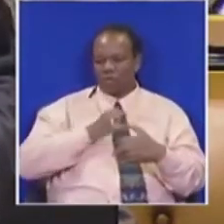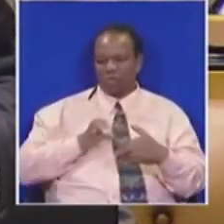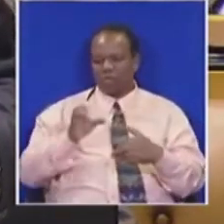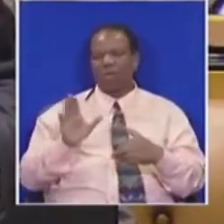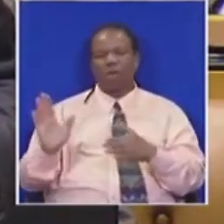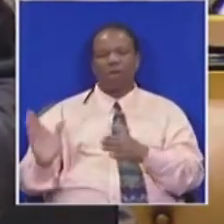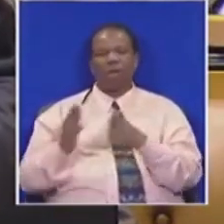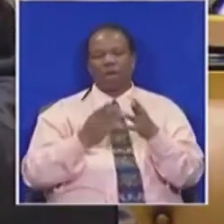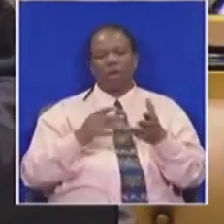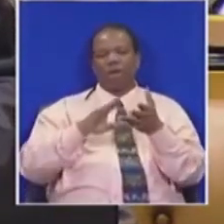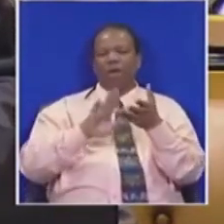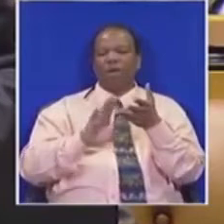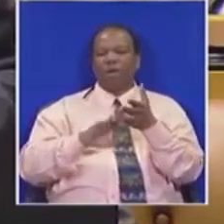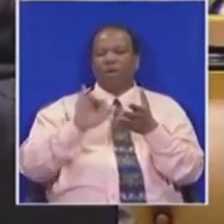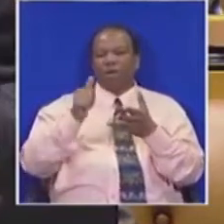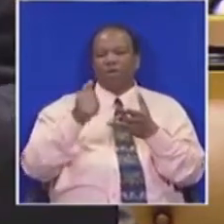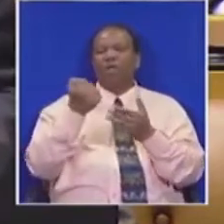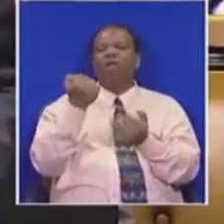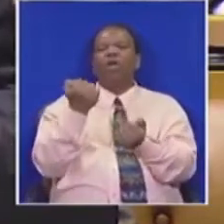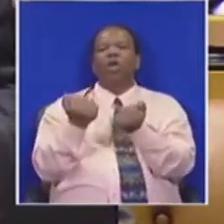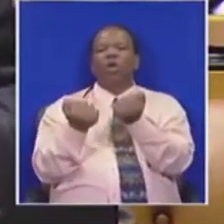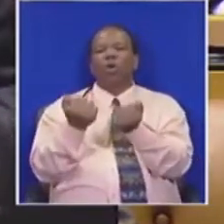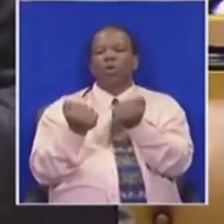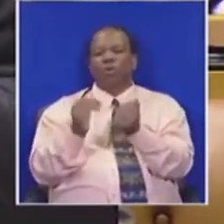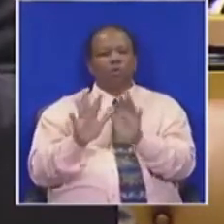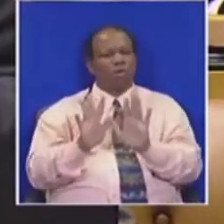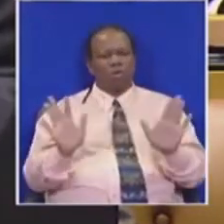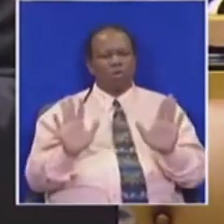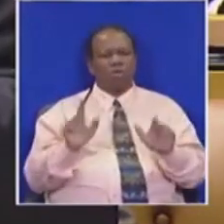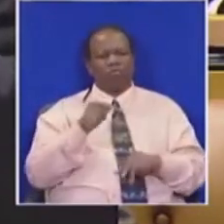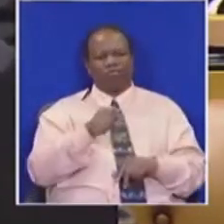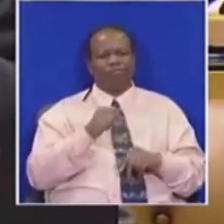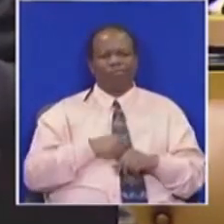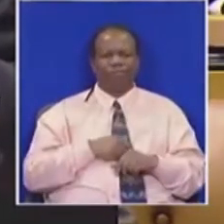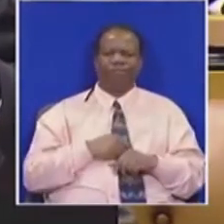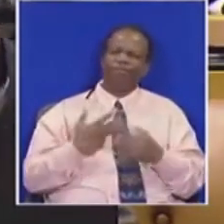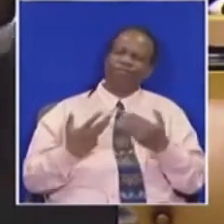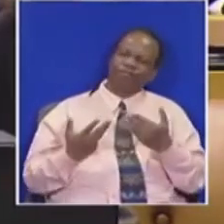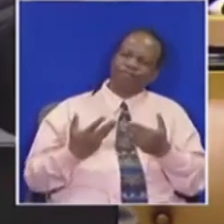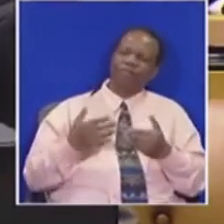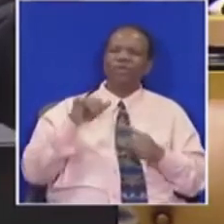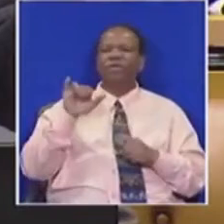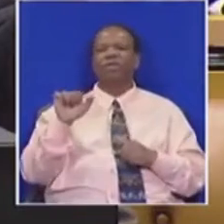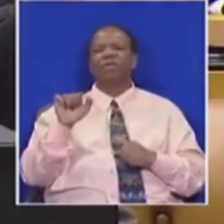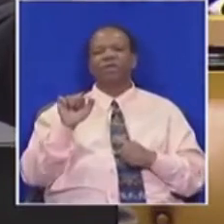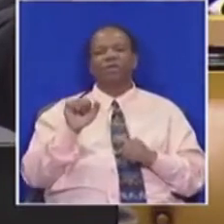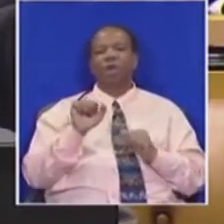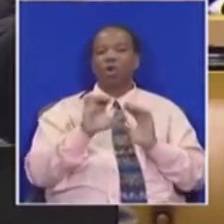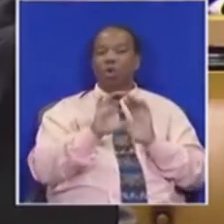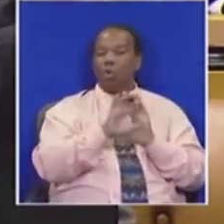court challenge which said that he should not do so. And in the end, the court said